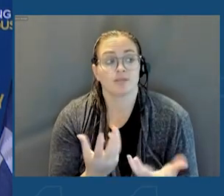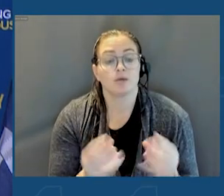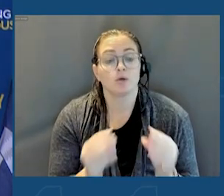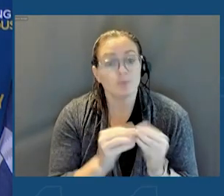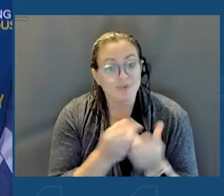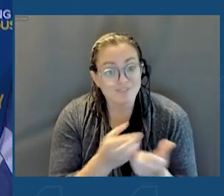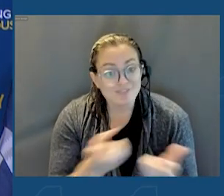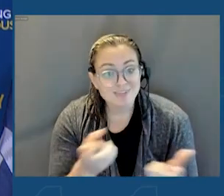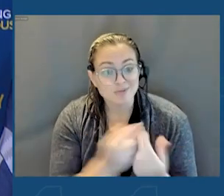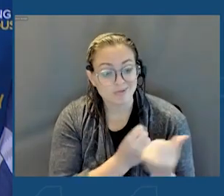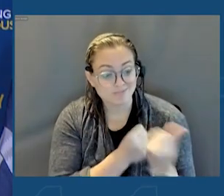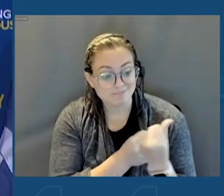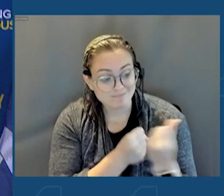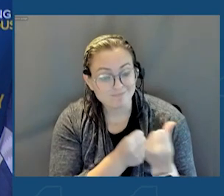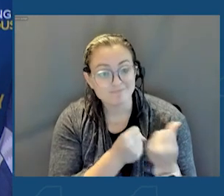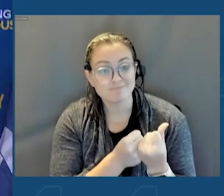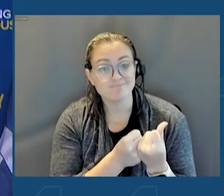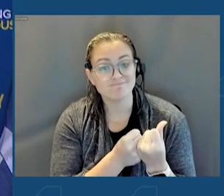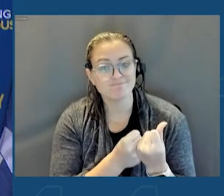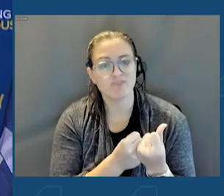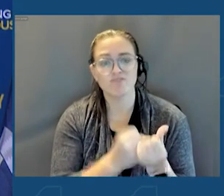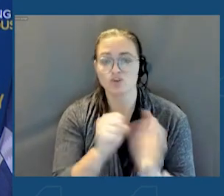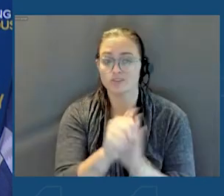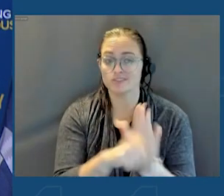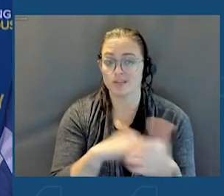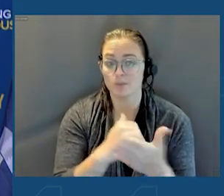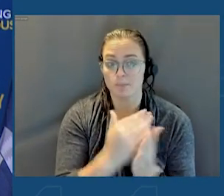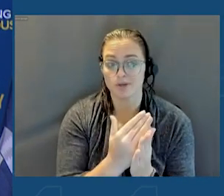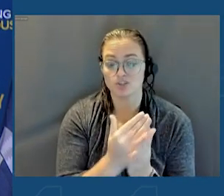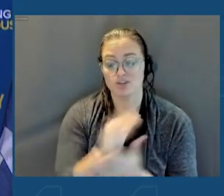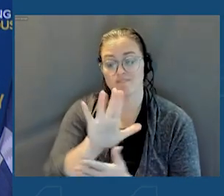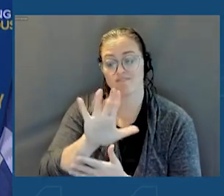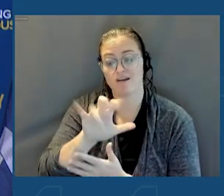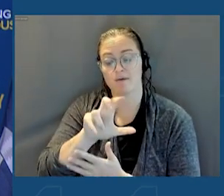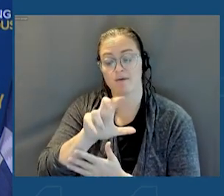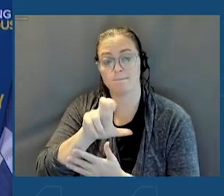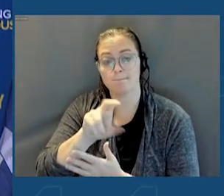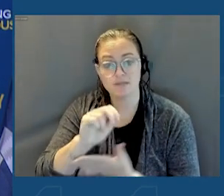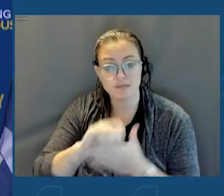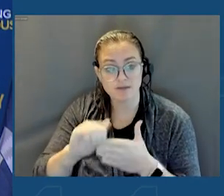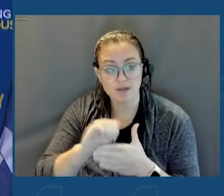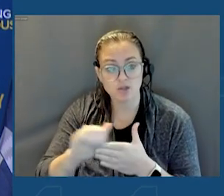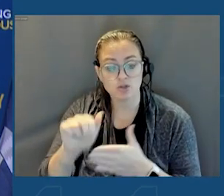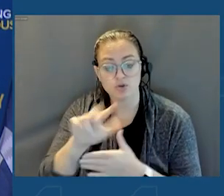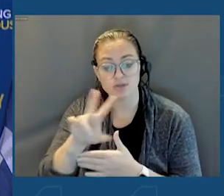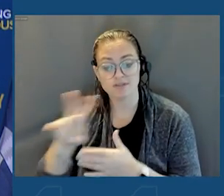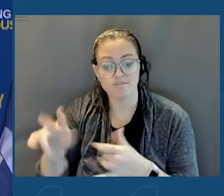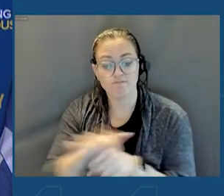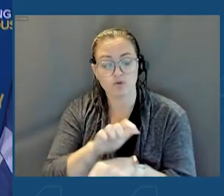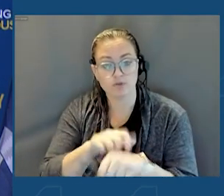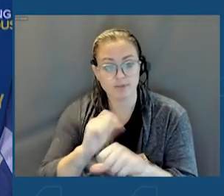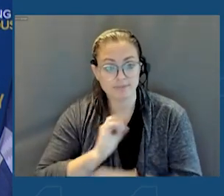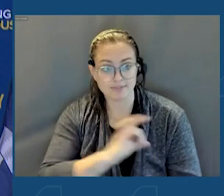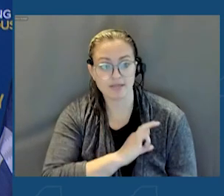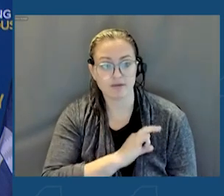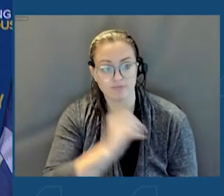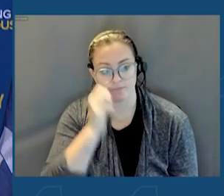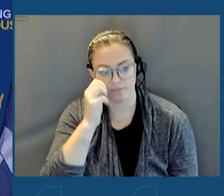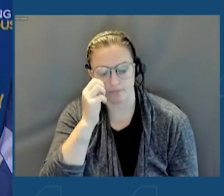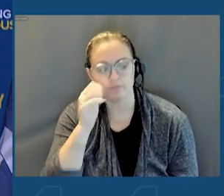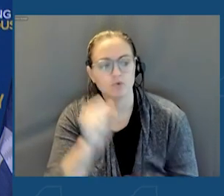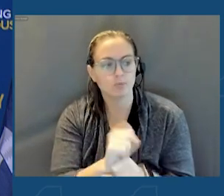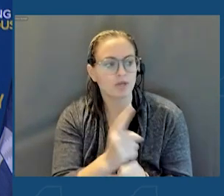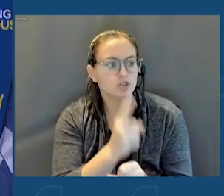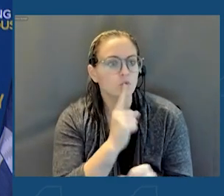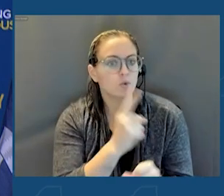resources behind enforcement. Our state budget provides $5 million to hire an additional 37 full-time staff to carry out enforcement